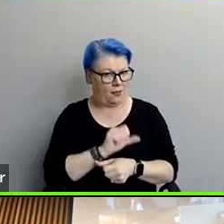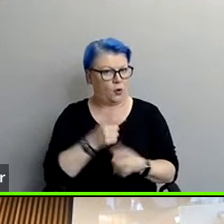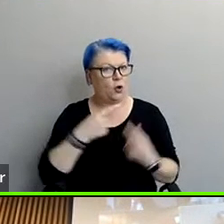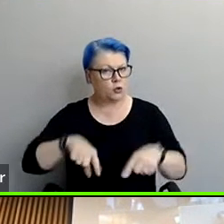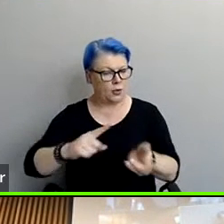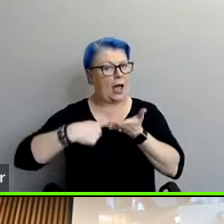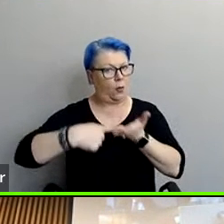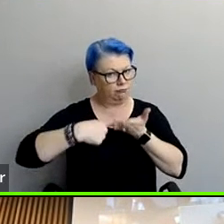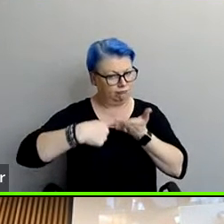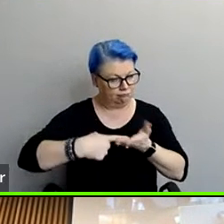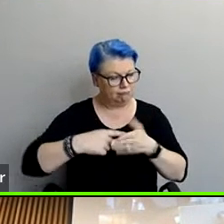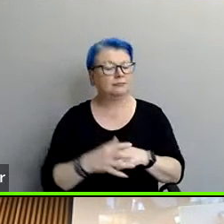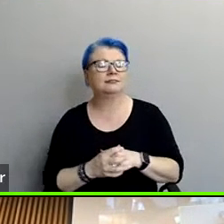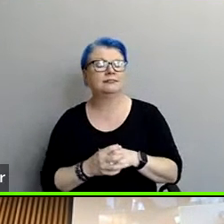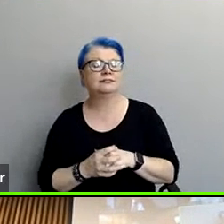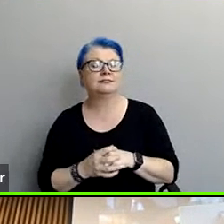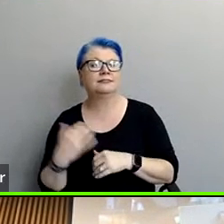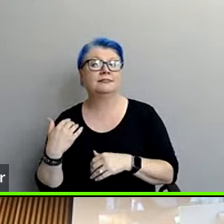to